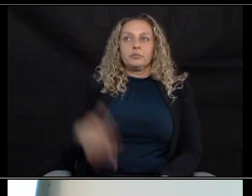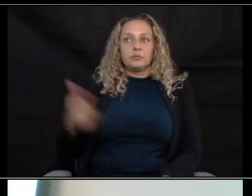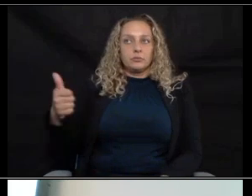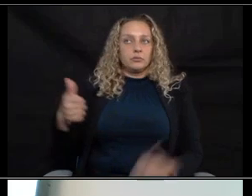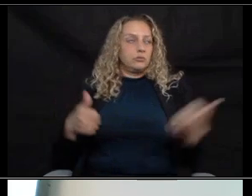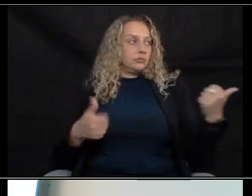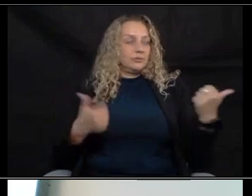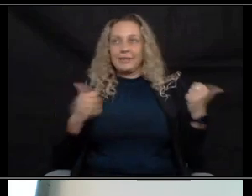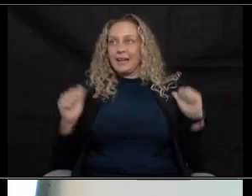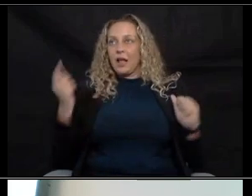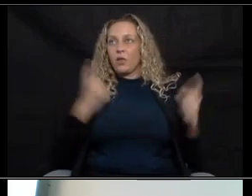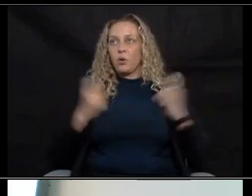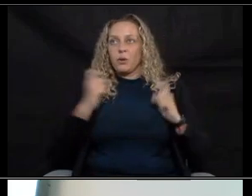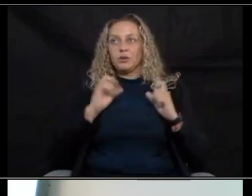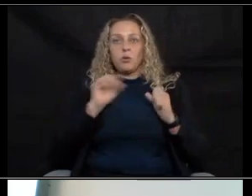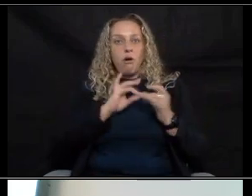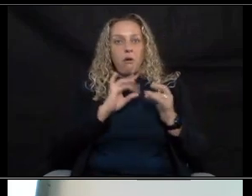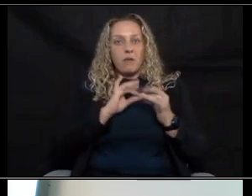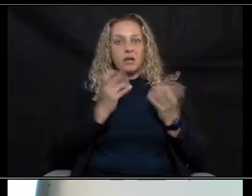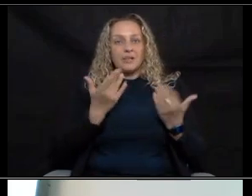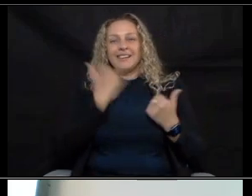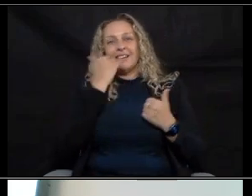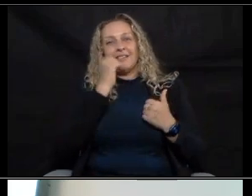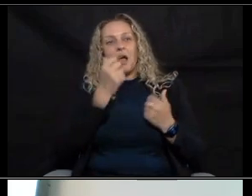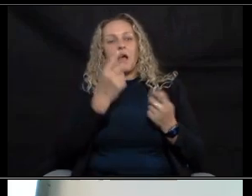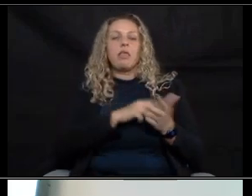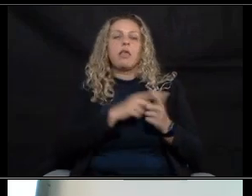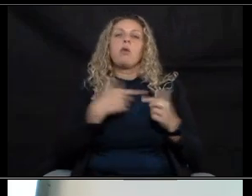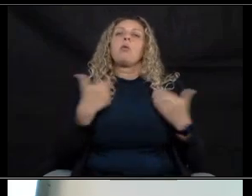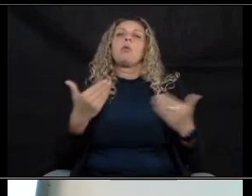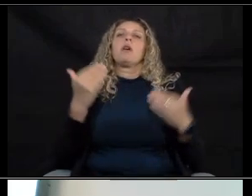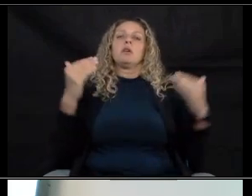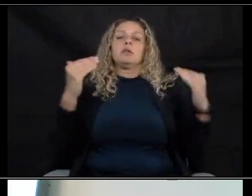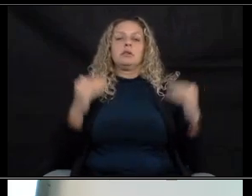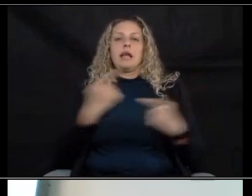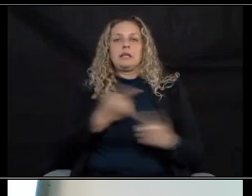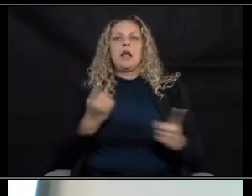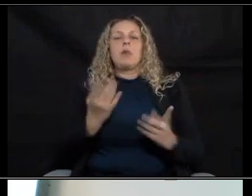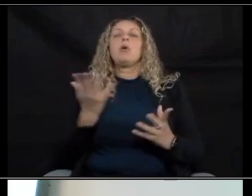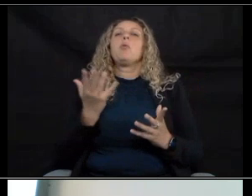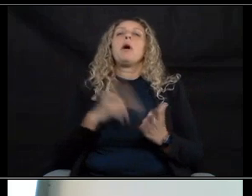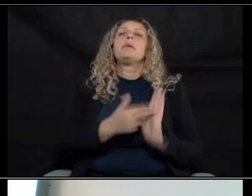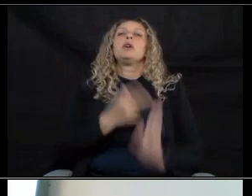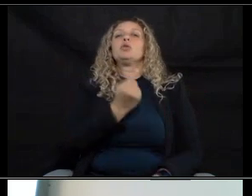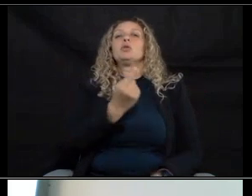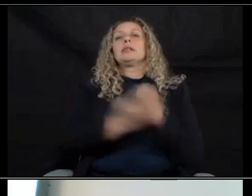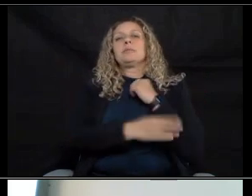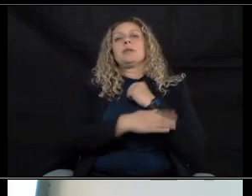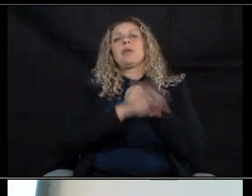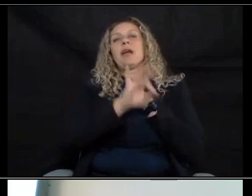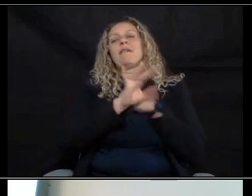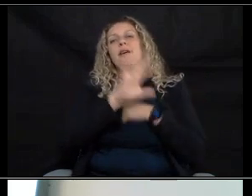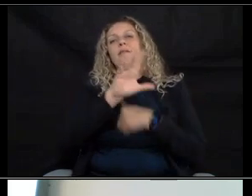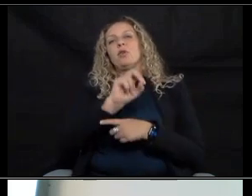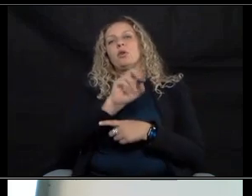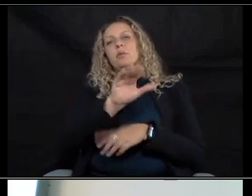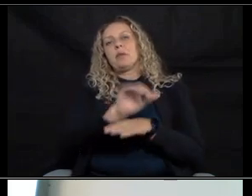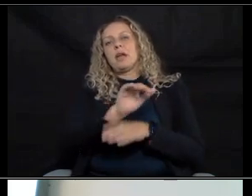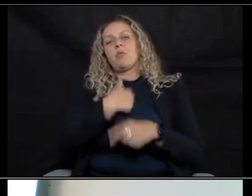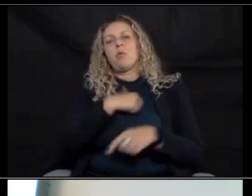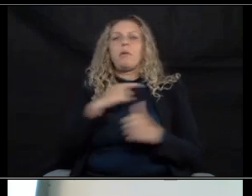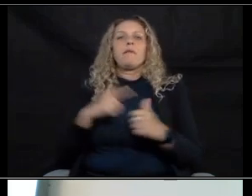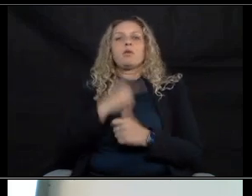Right. Is there any other questions or comments? If not, move on to the next announcement, which is Tuesday, September 8th at 5:30 p.m. We'll have